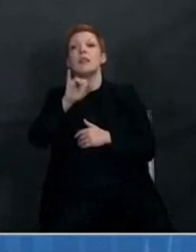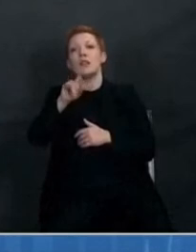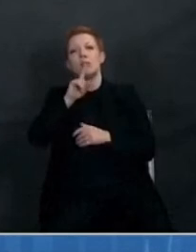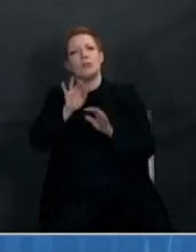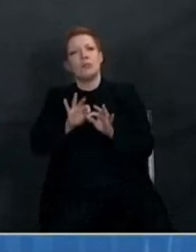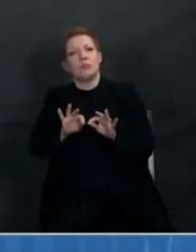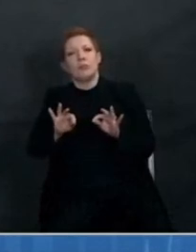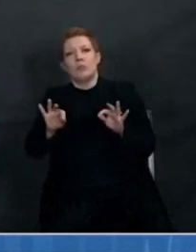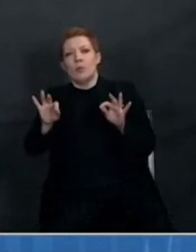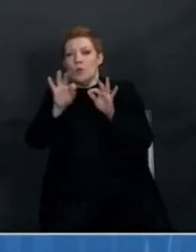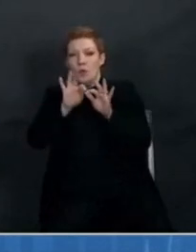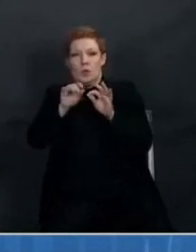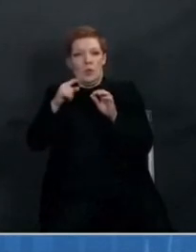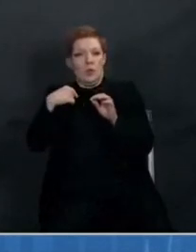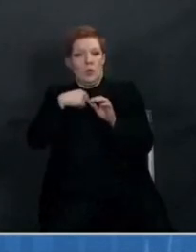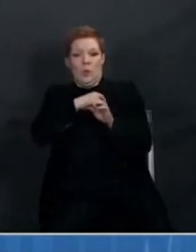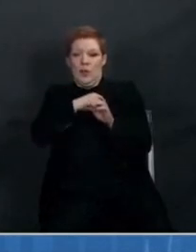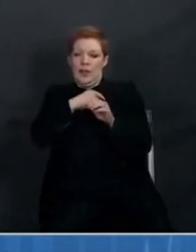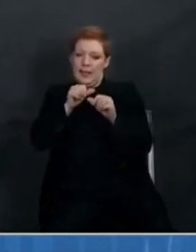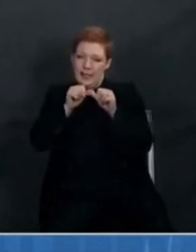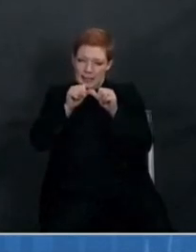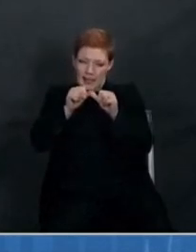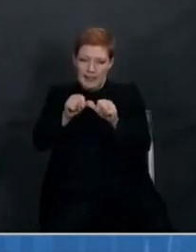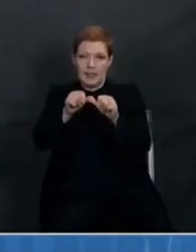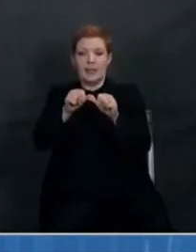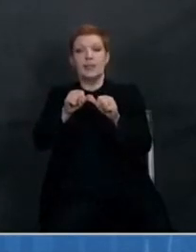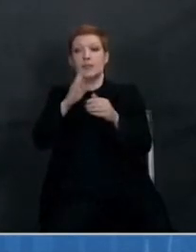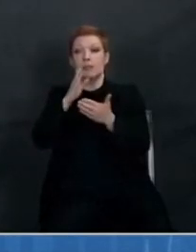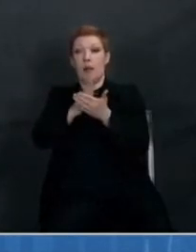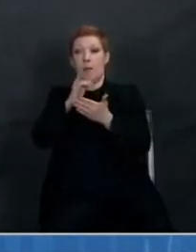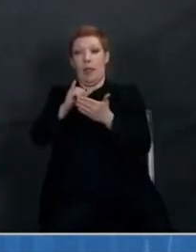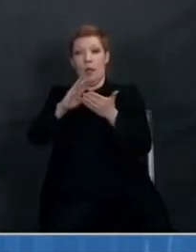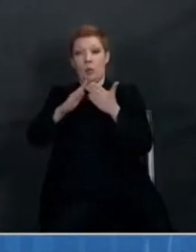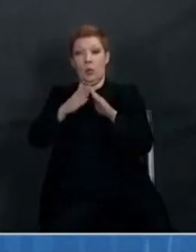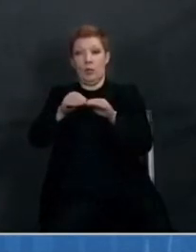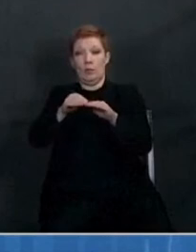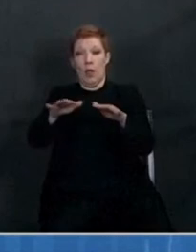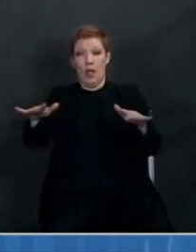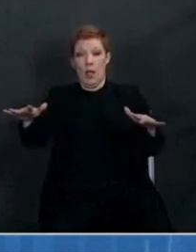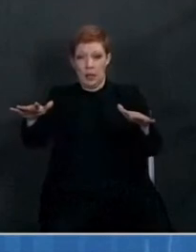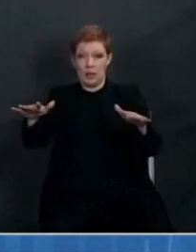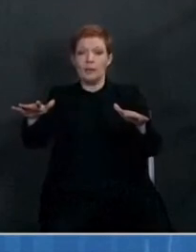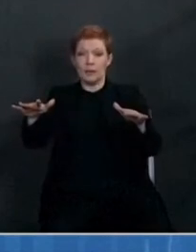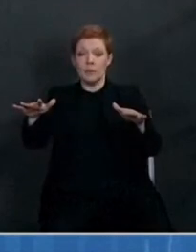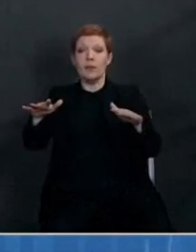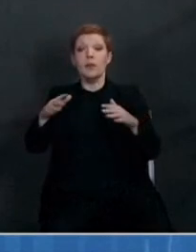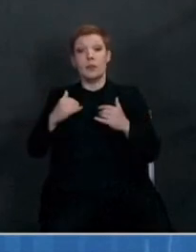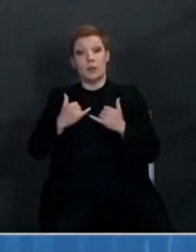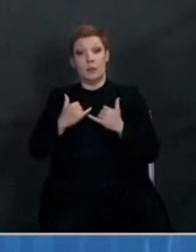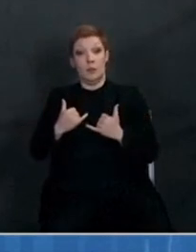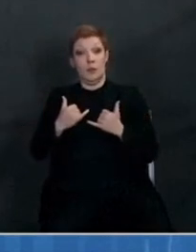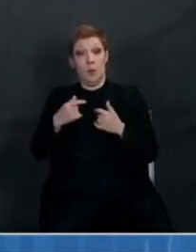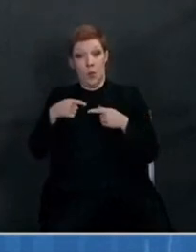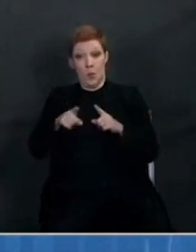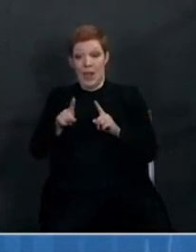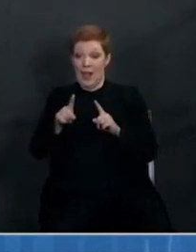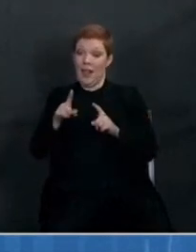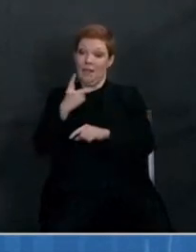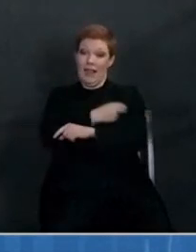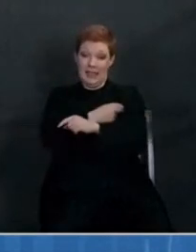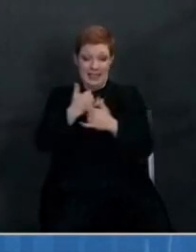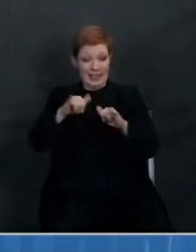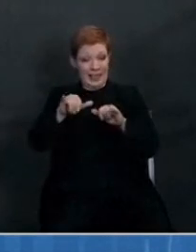of containing the virus and stopping community spread. But in the interim, and while vaccines are still being rolled